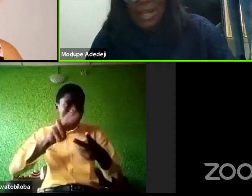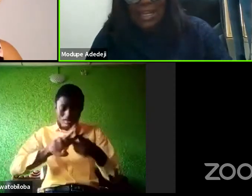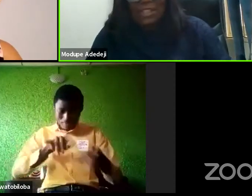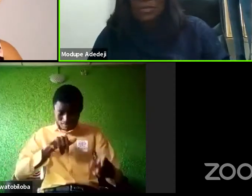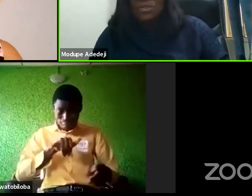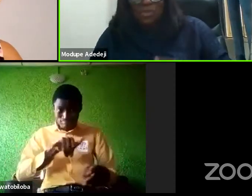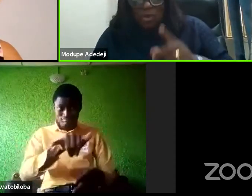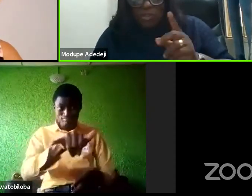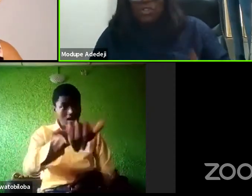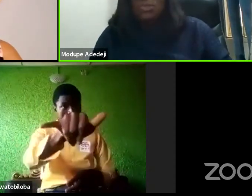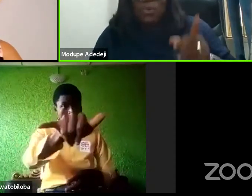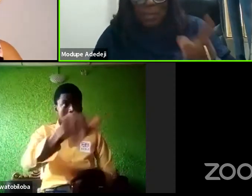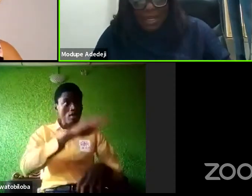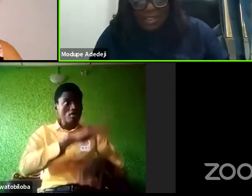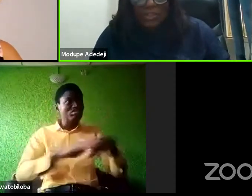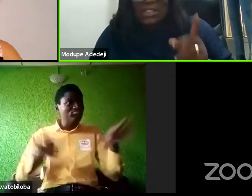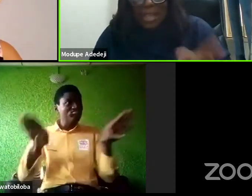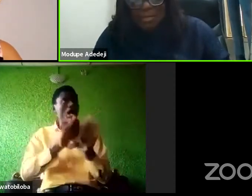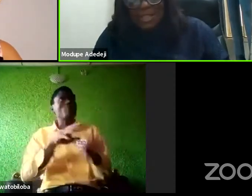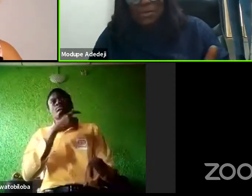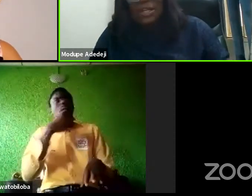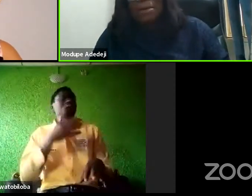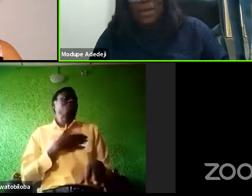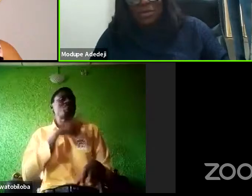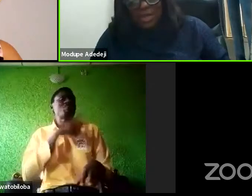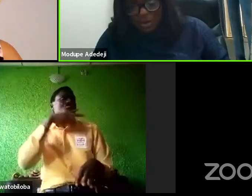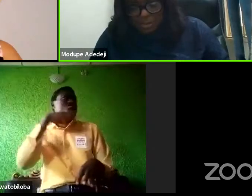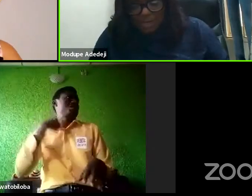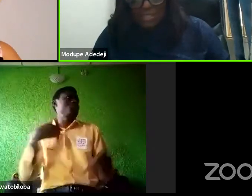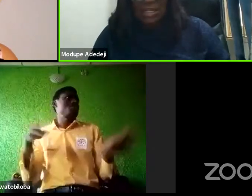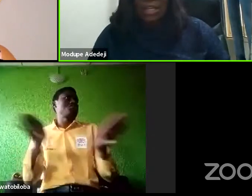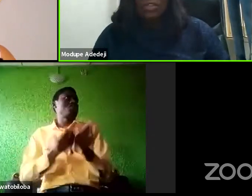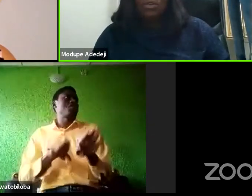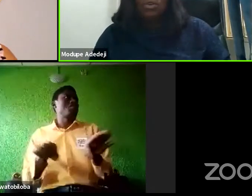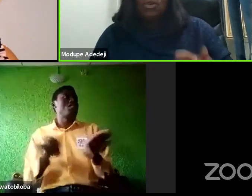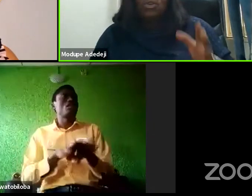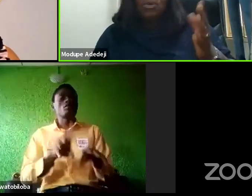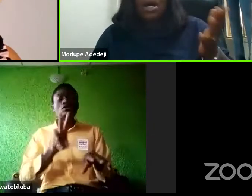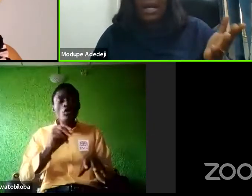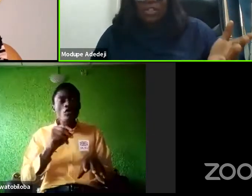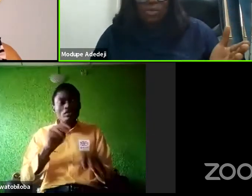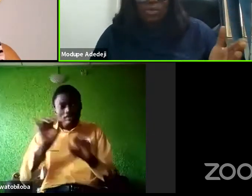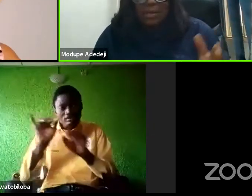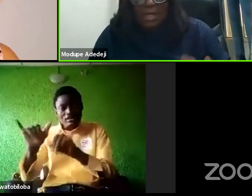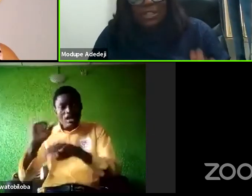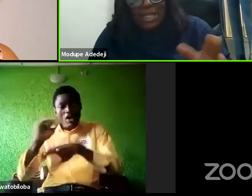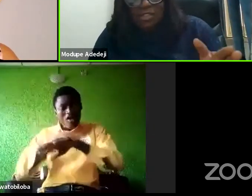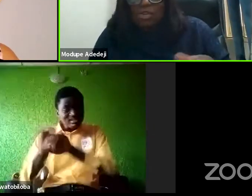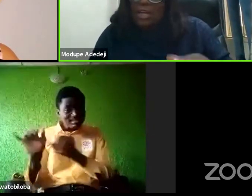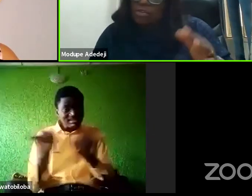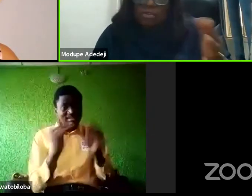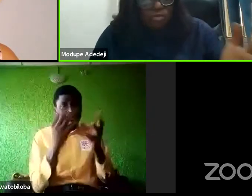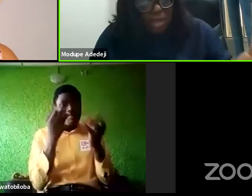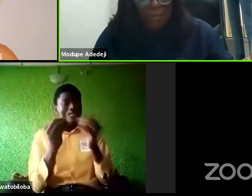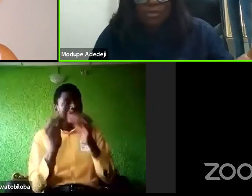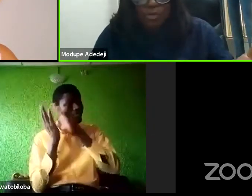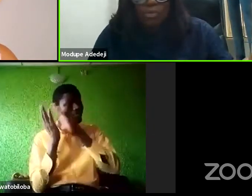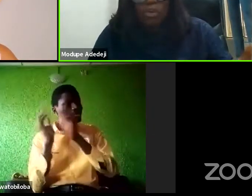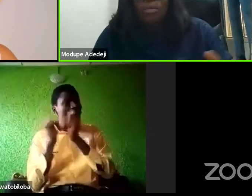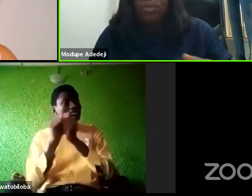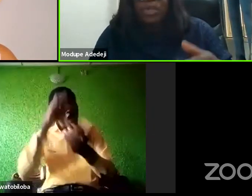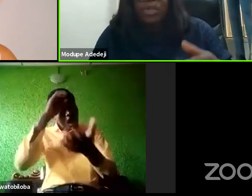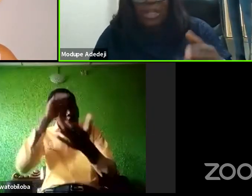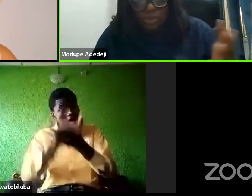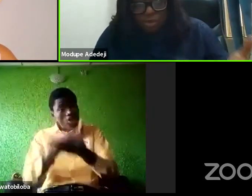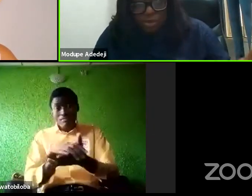room. When they're supposed to continue to remain on the same matrimonial bed with their husband. Wow. So what can you do that? With that, you can have to